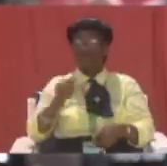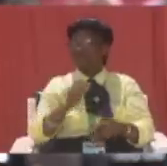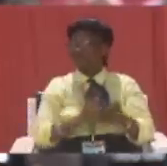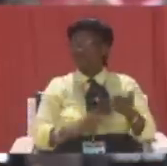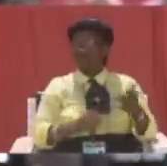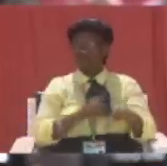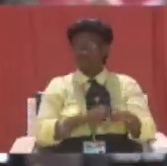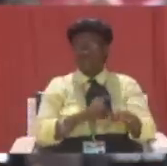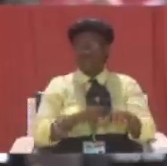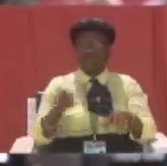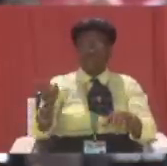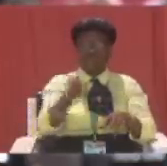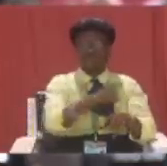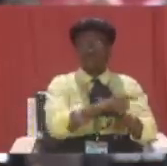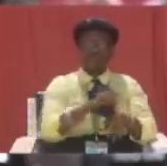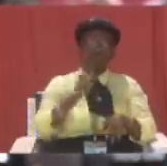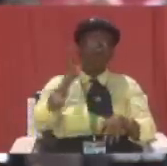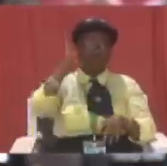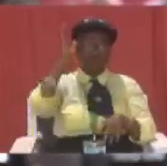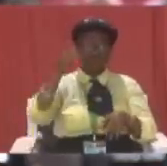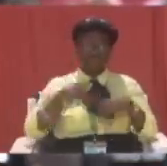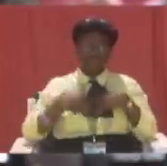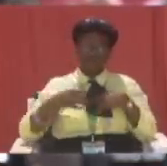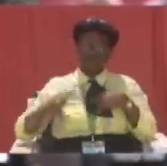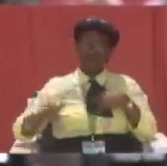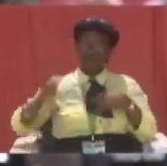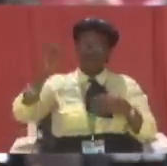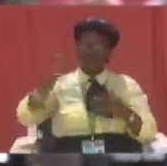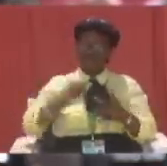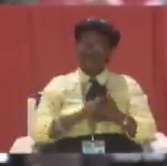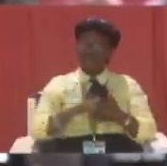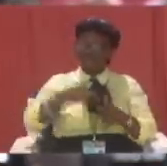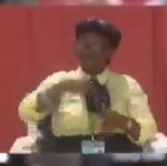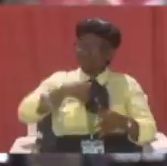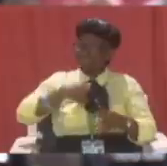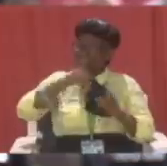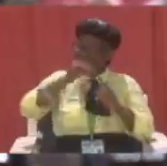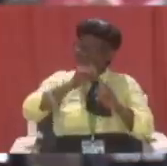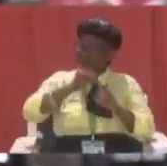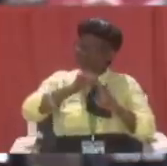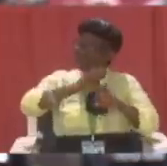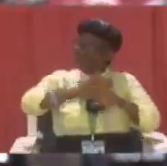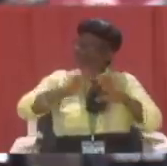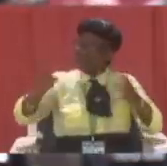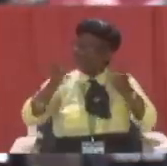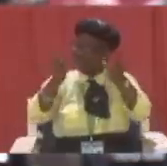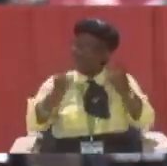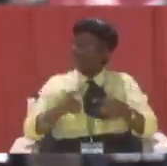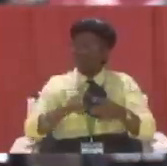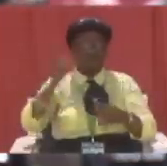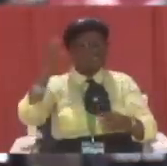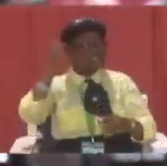have discovered that I too don't want to hear the word impossible.